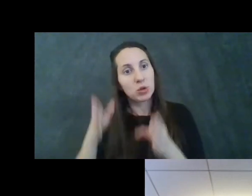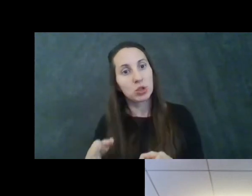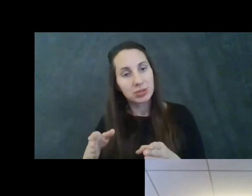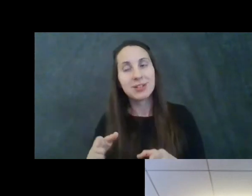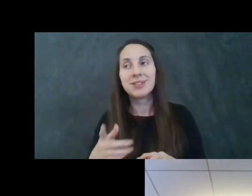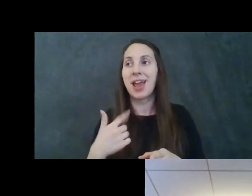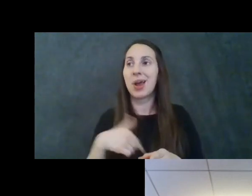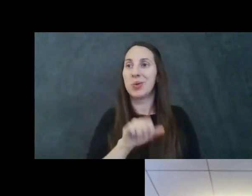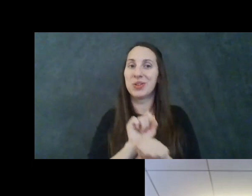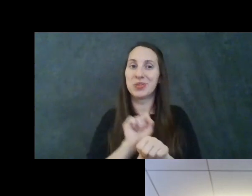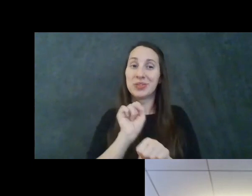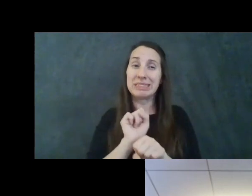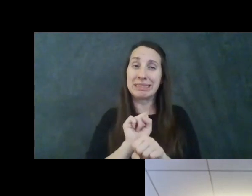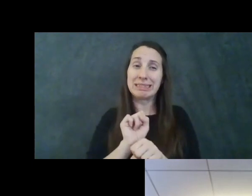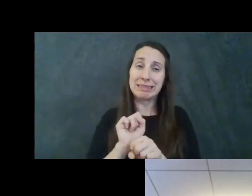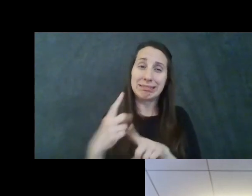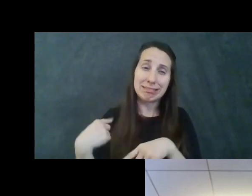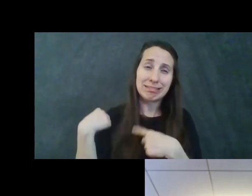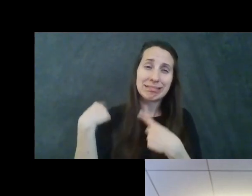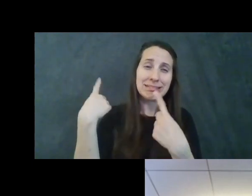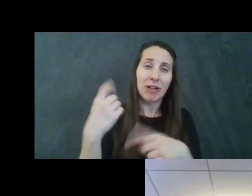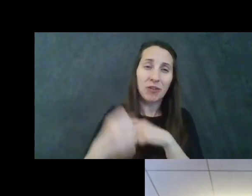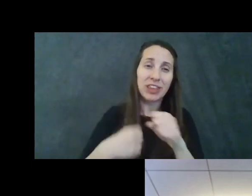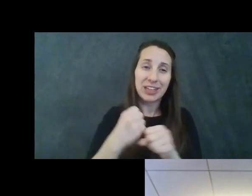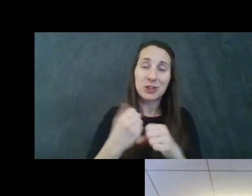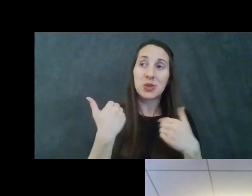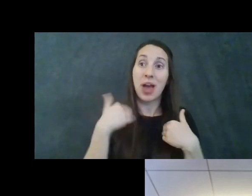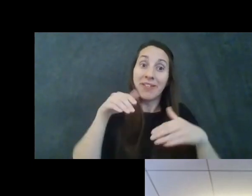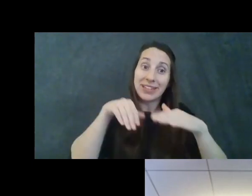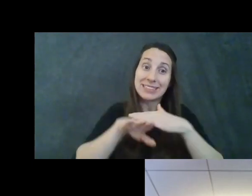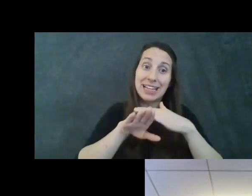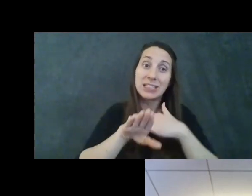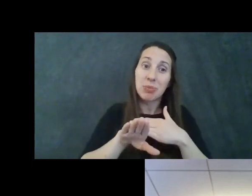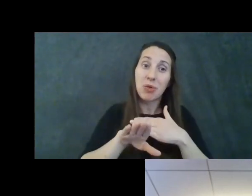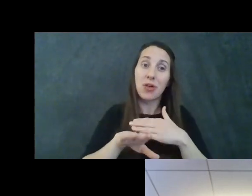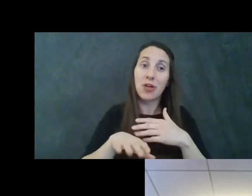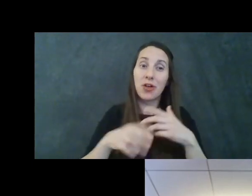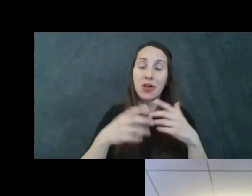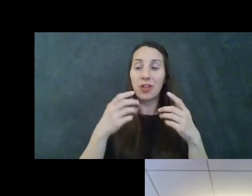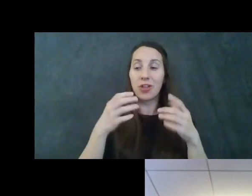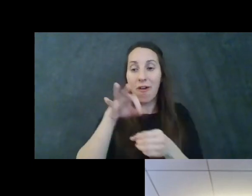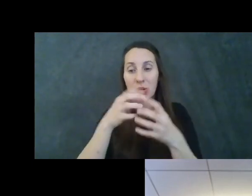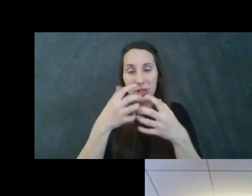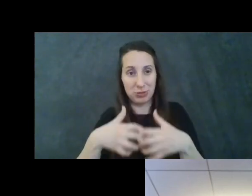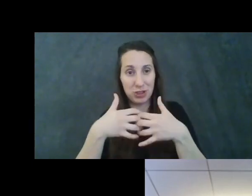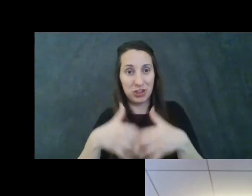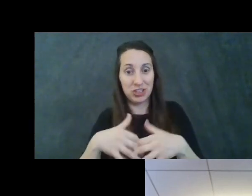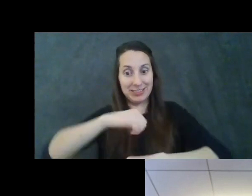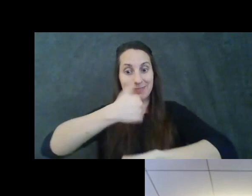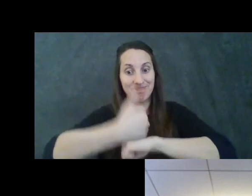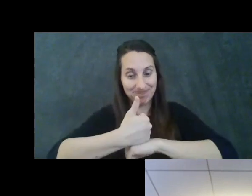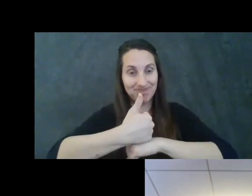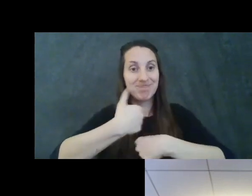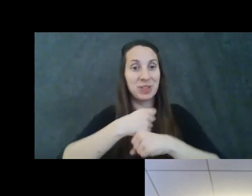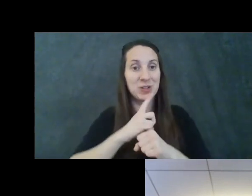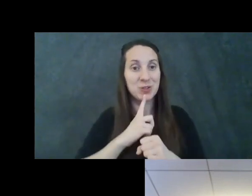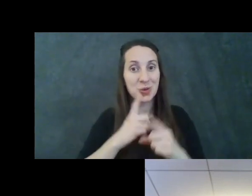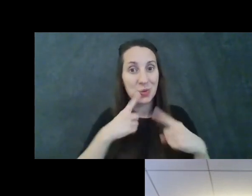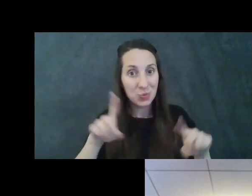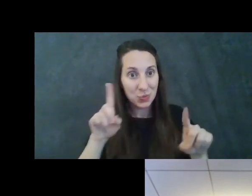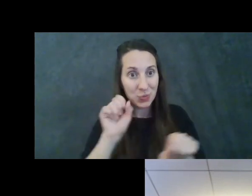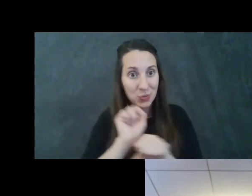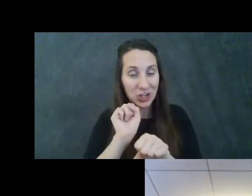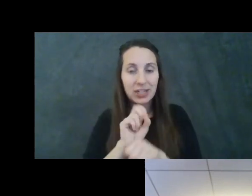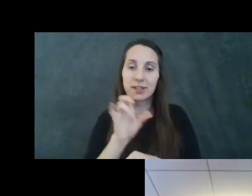the years to get accessible voting machines in place and make sure they're working. Another big problem we've